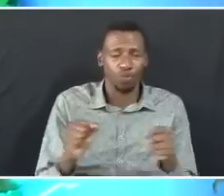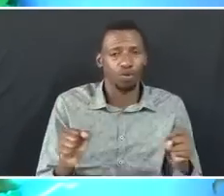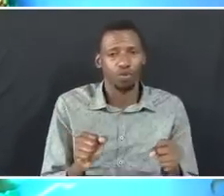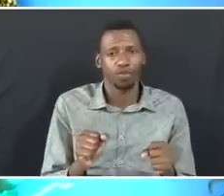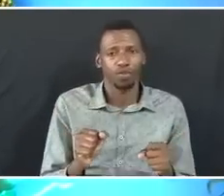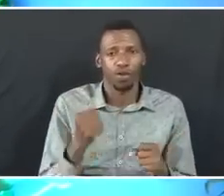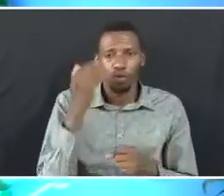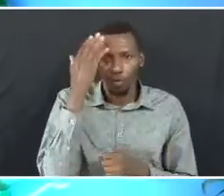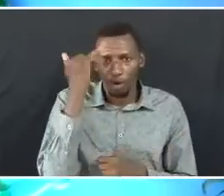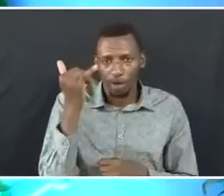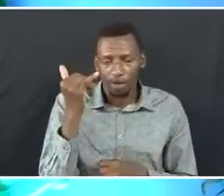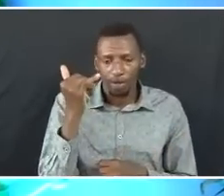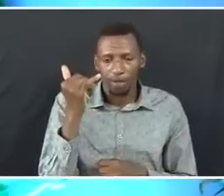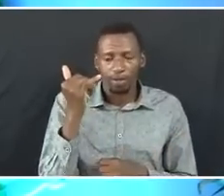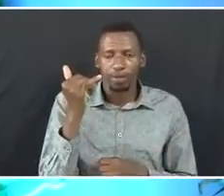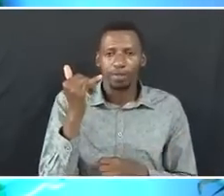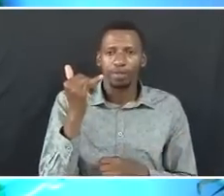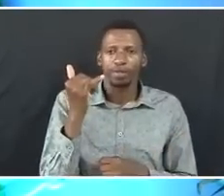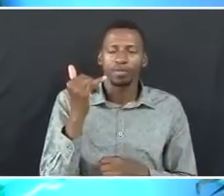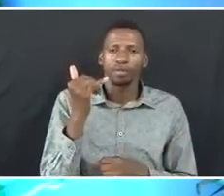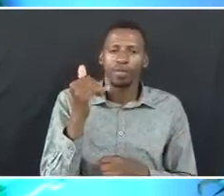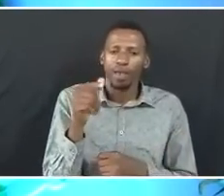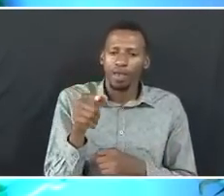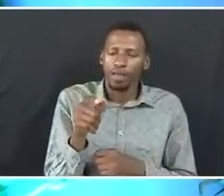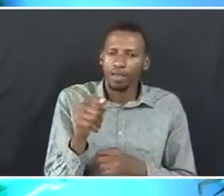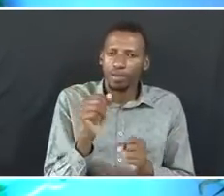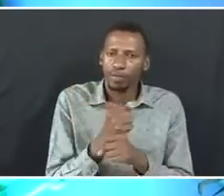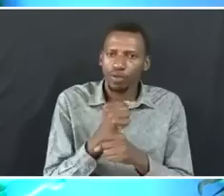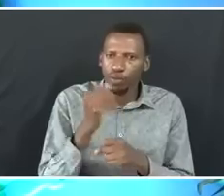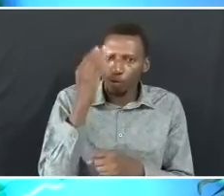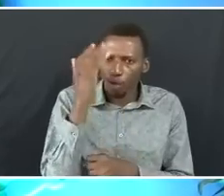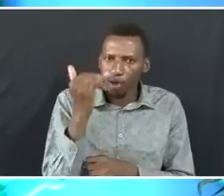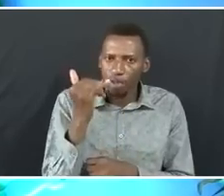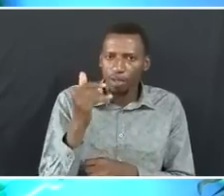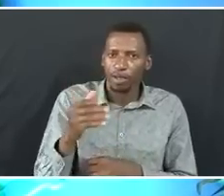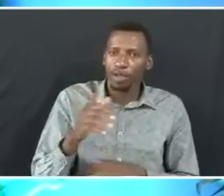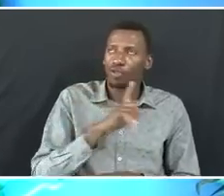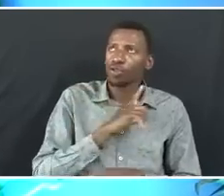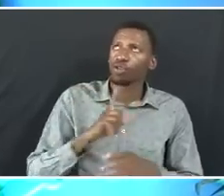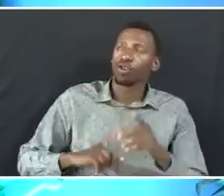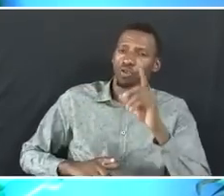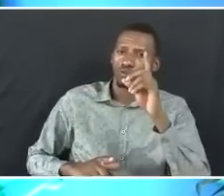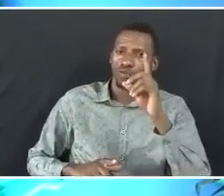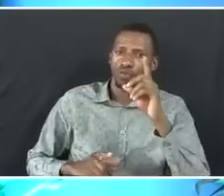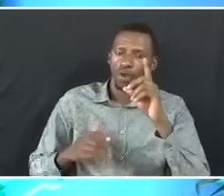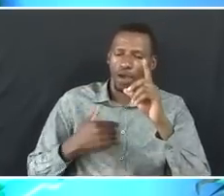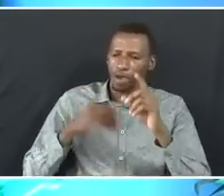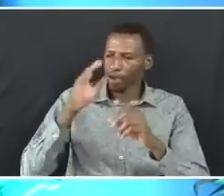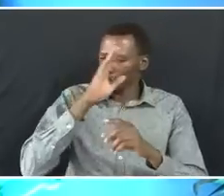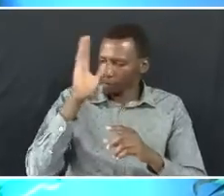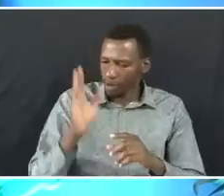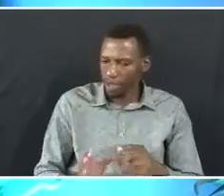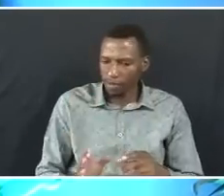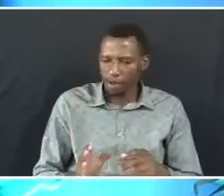because the wives are making it difficult. It is not possible because the Lord has never sanctioned